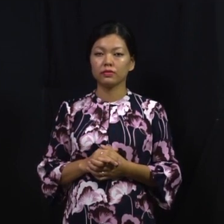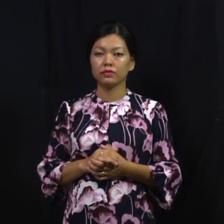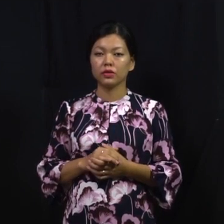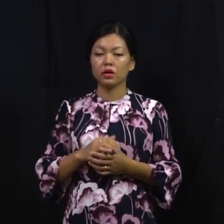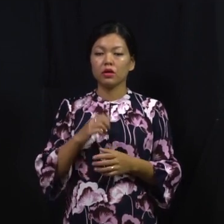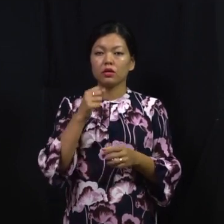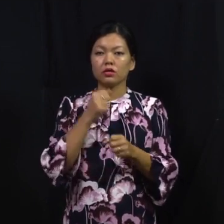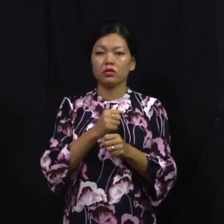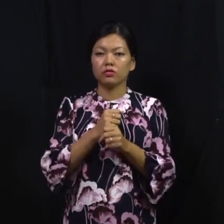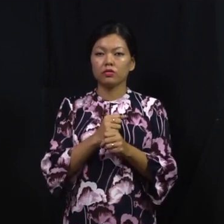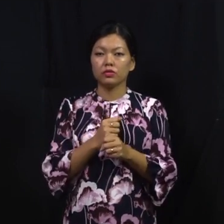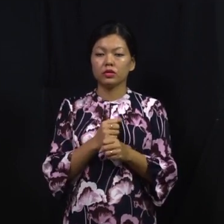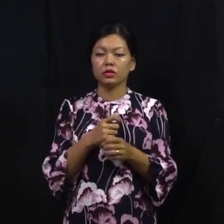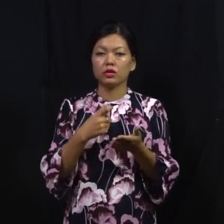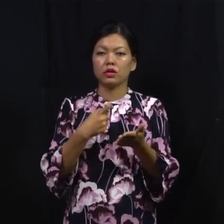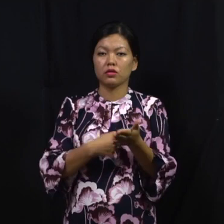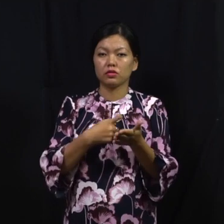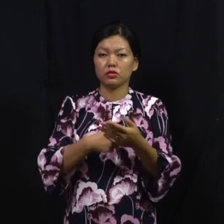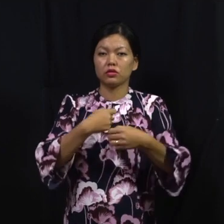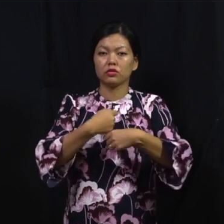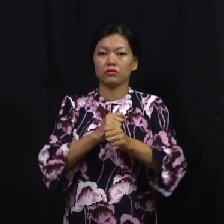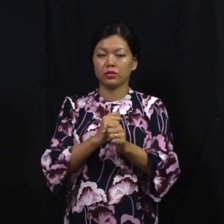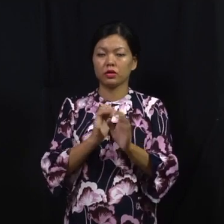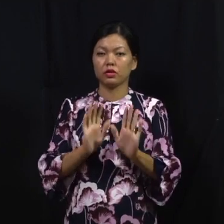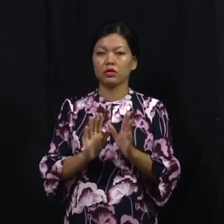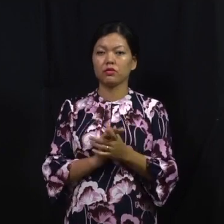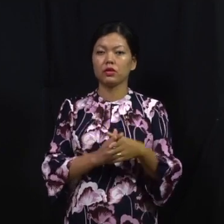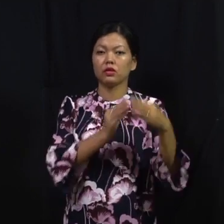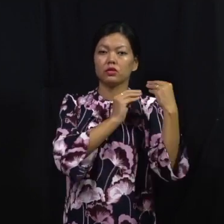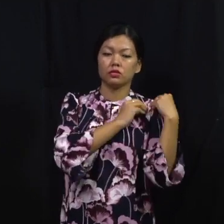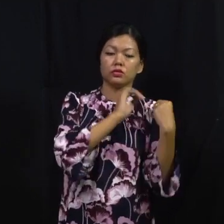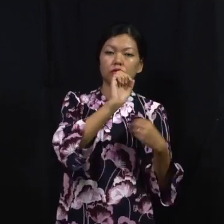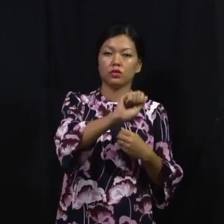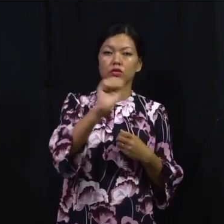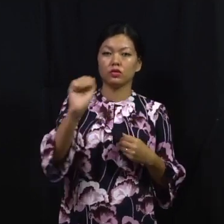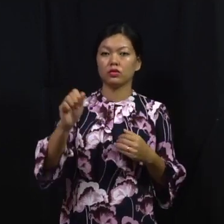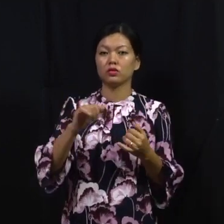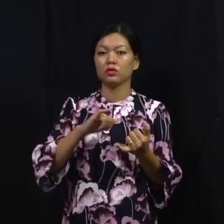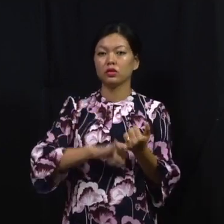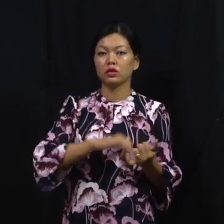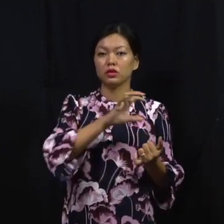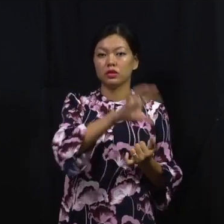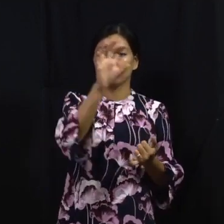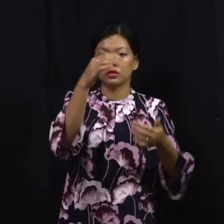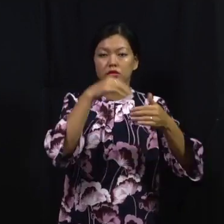A government to frame rules and regulations so that the people living in the state could